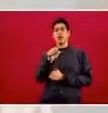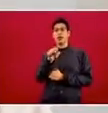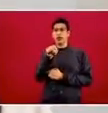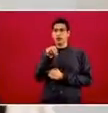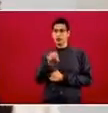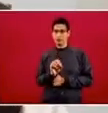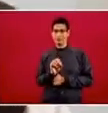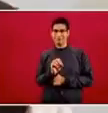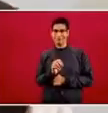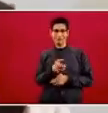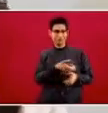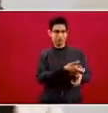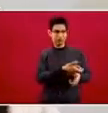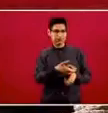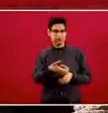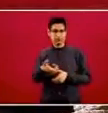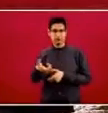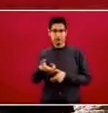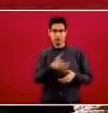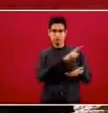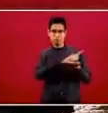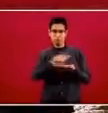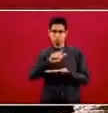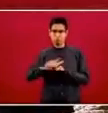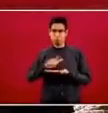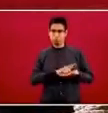whole hospital.